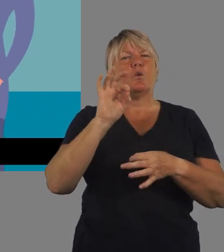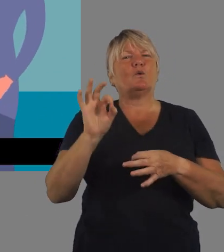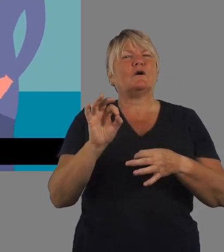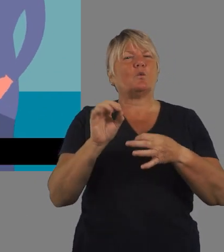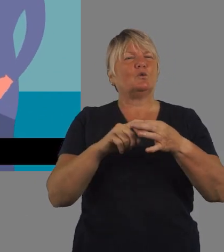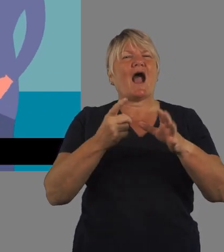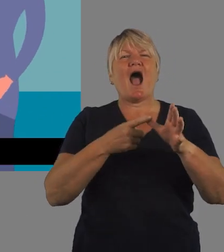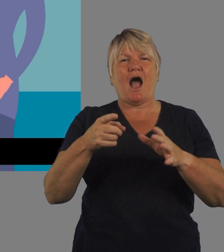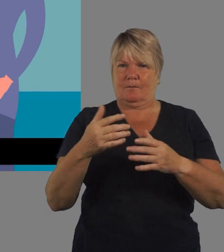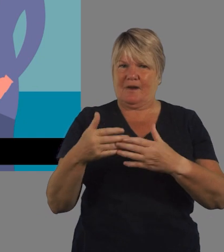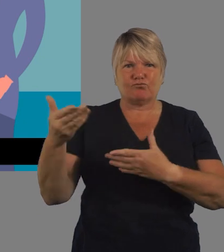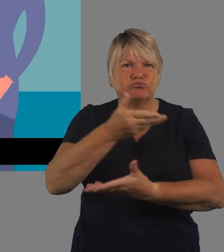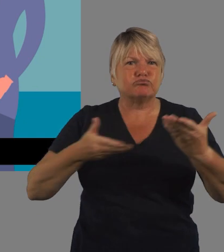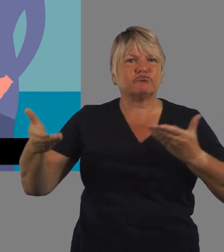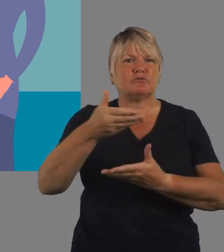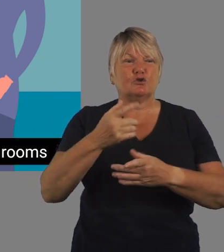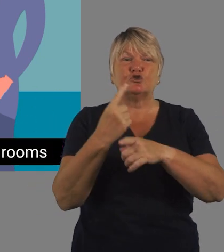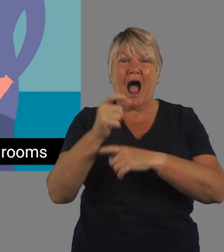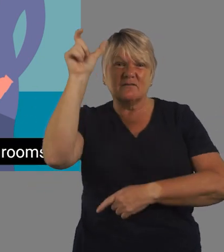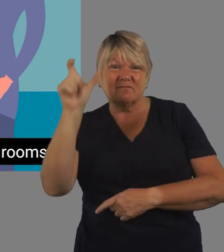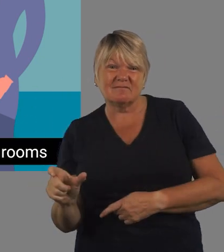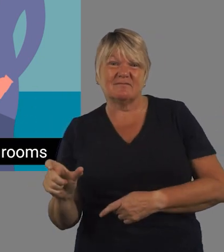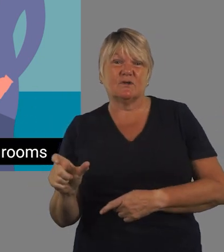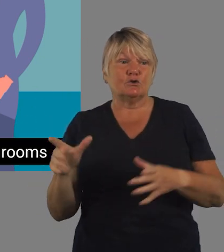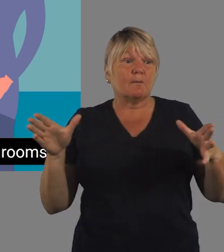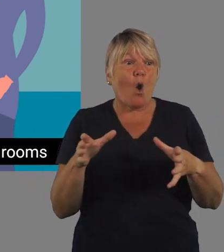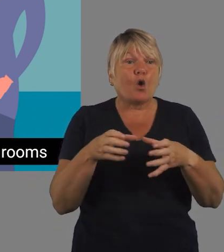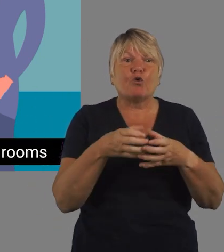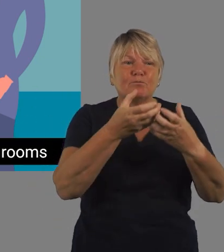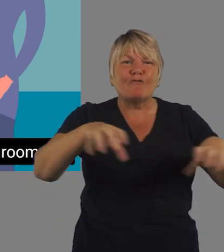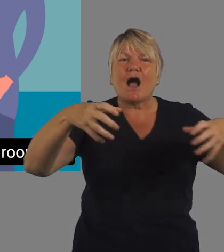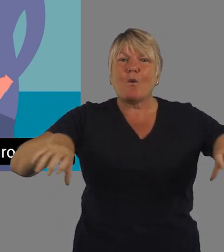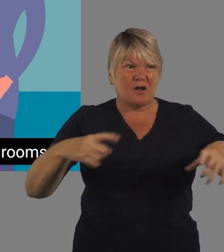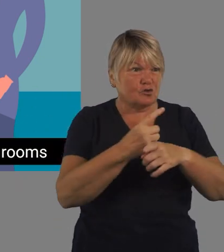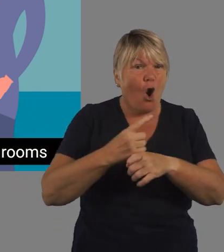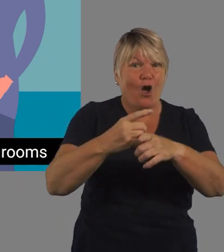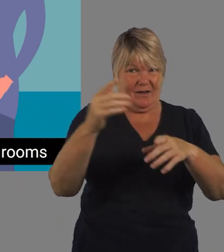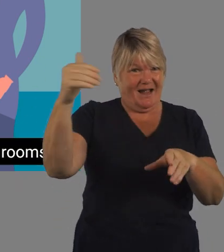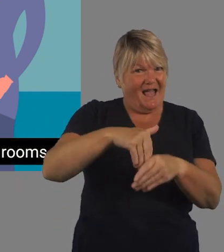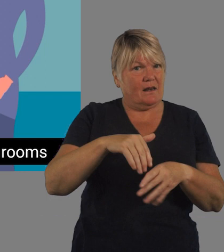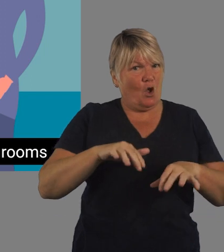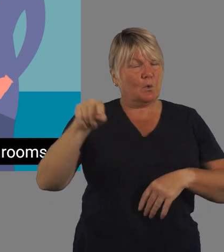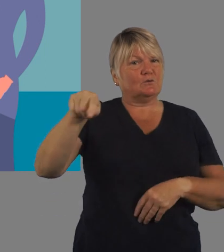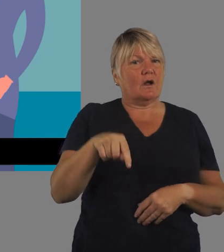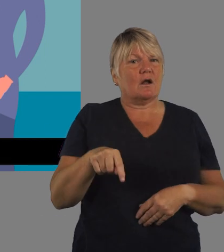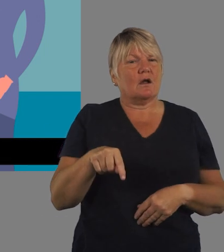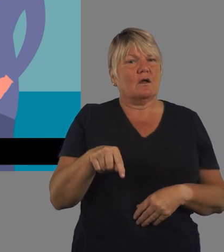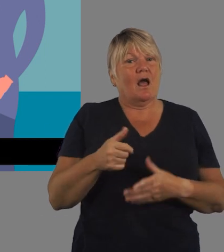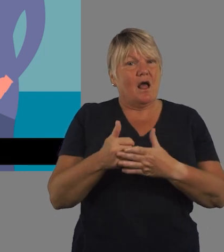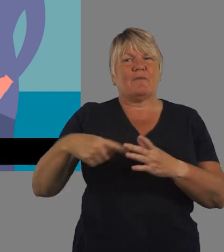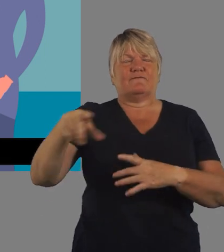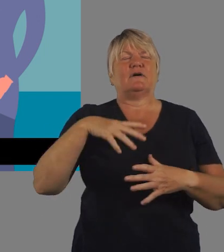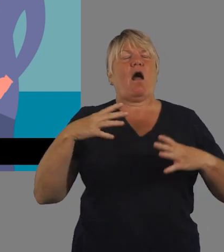also make use of interactive Q&As, the chat function, and smaller group discussion in breakout rooms to